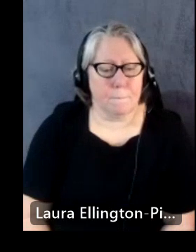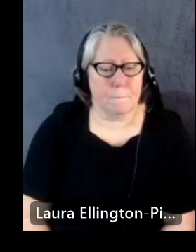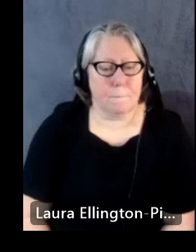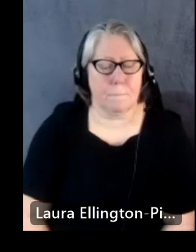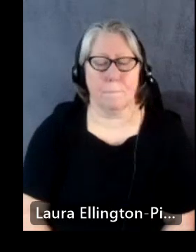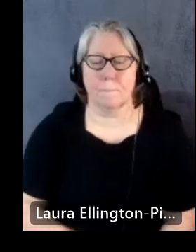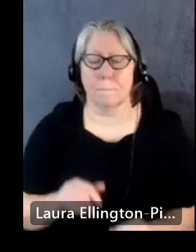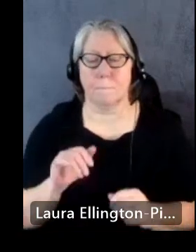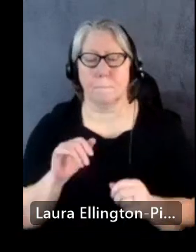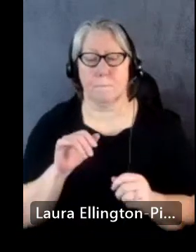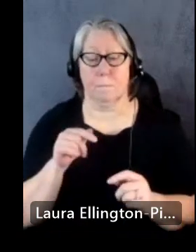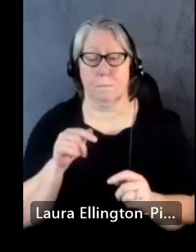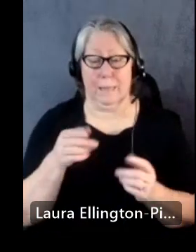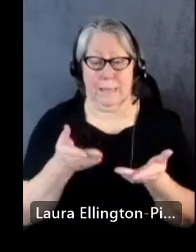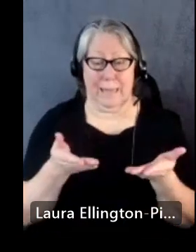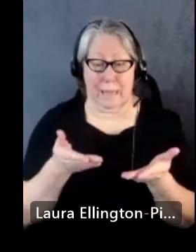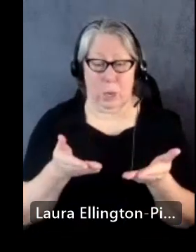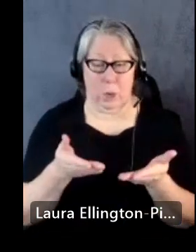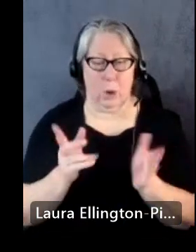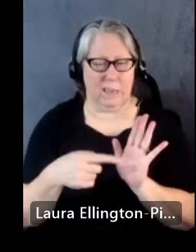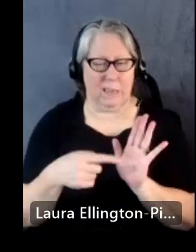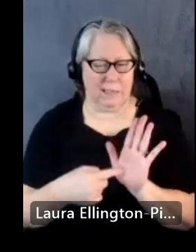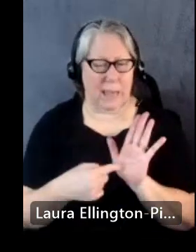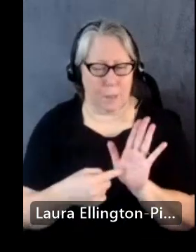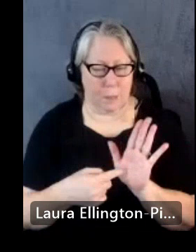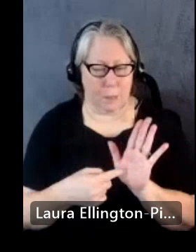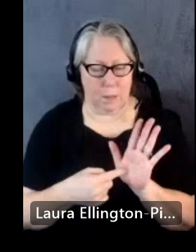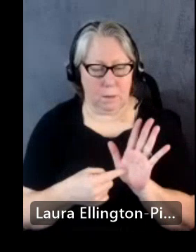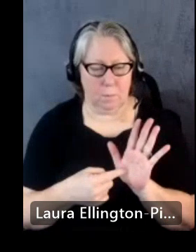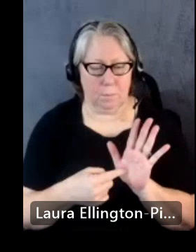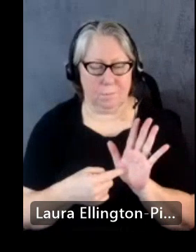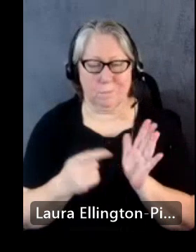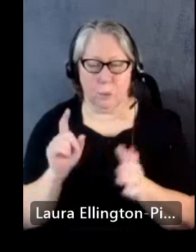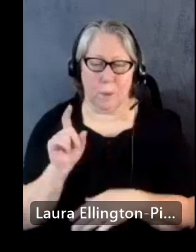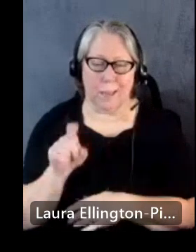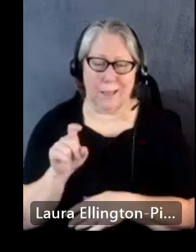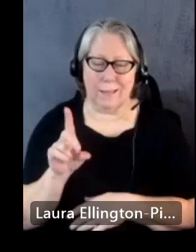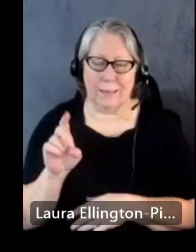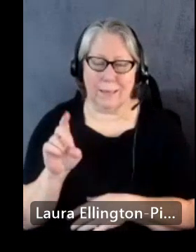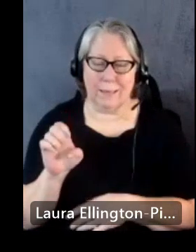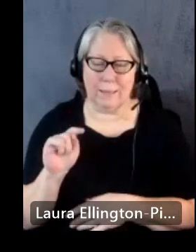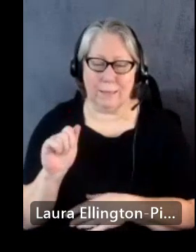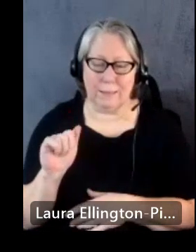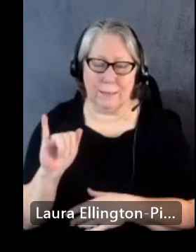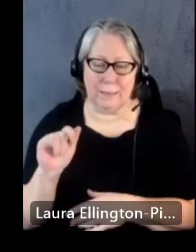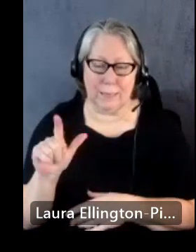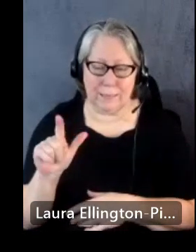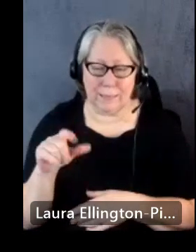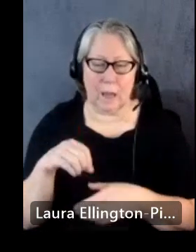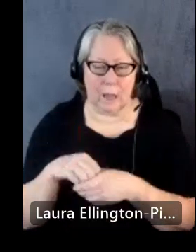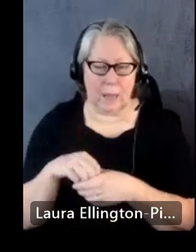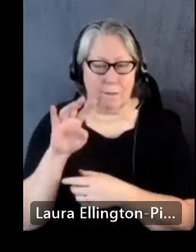Here you see an example of, again, this is so I clicked on detail in the 4400 form.